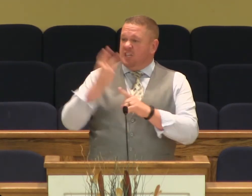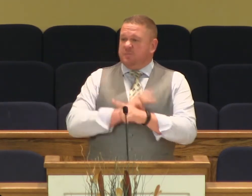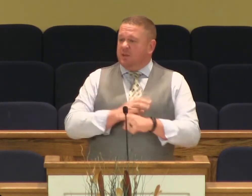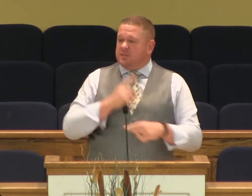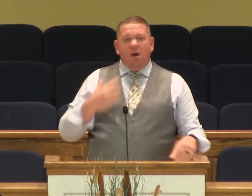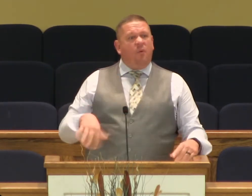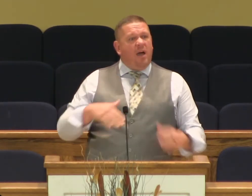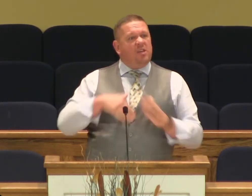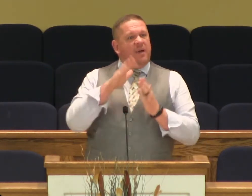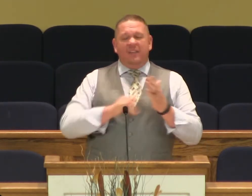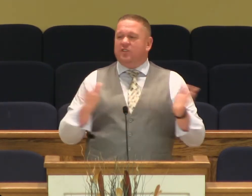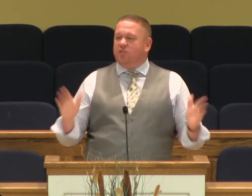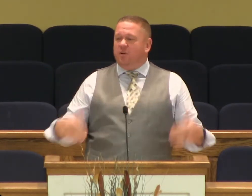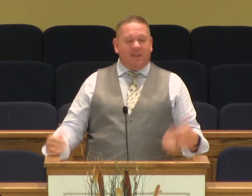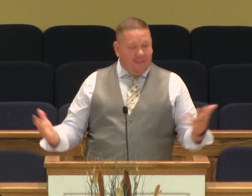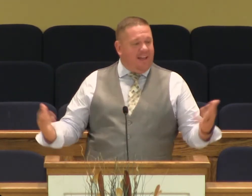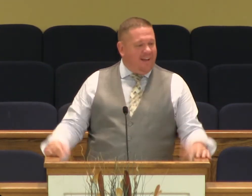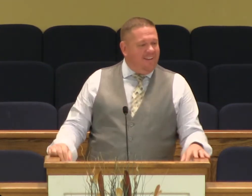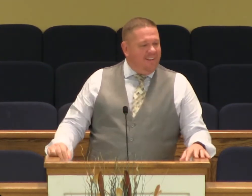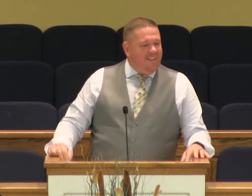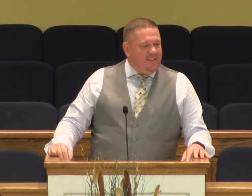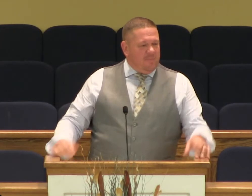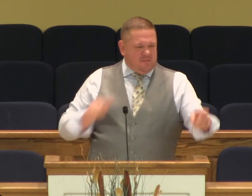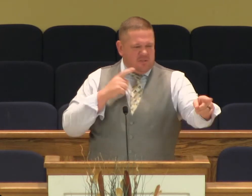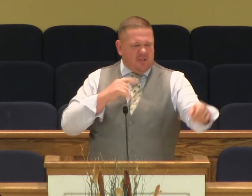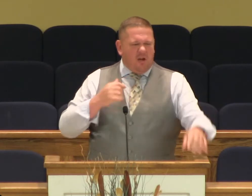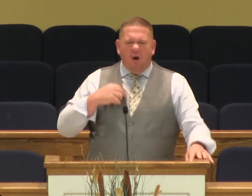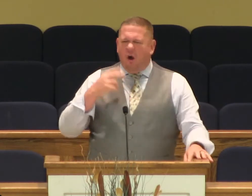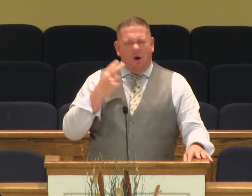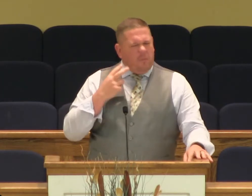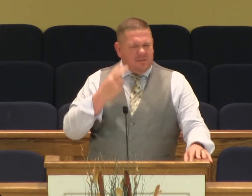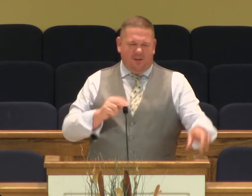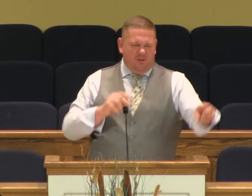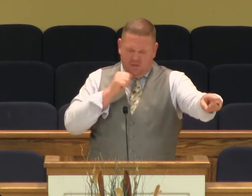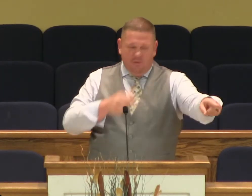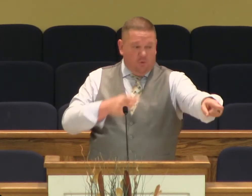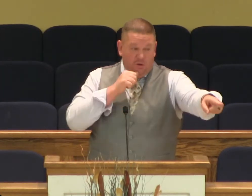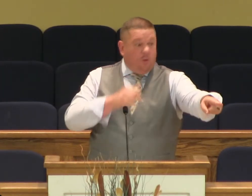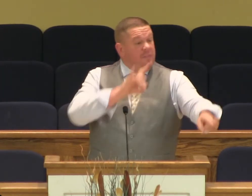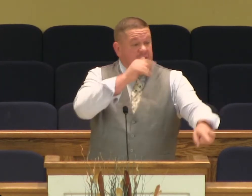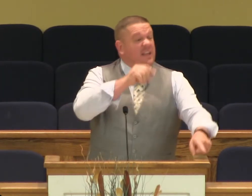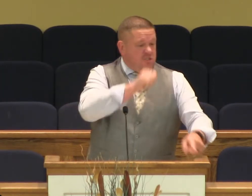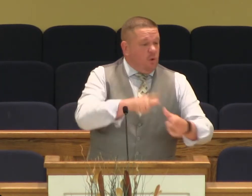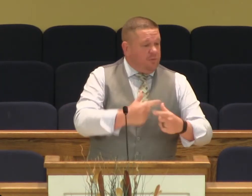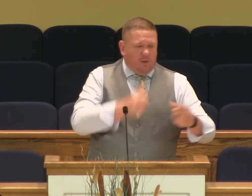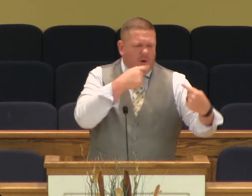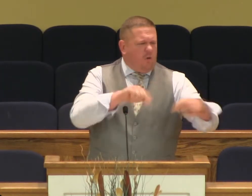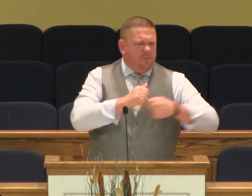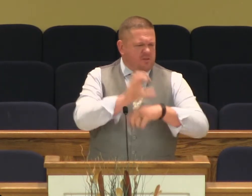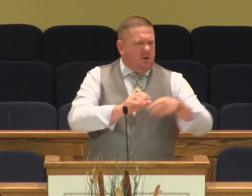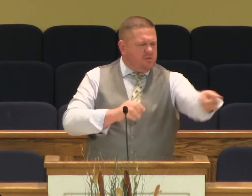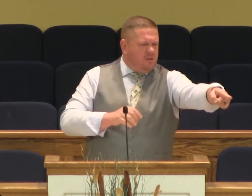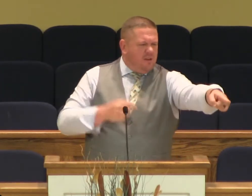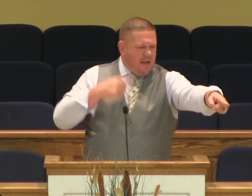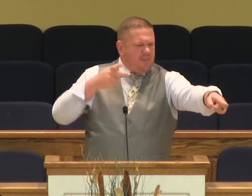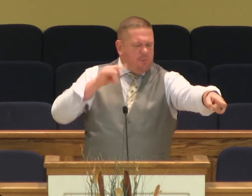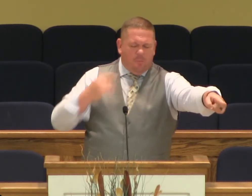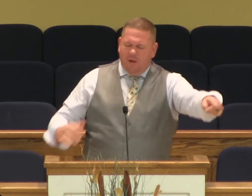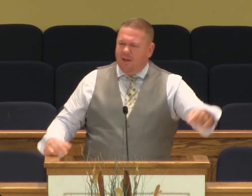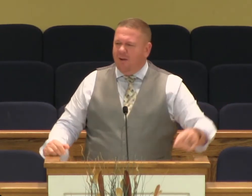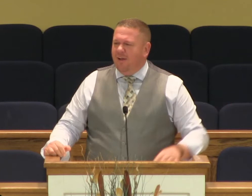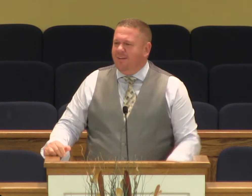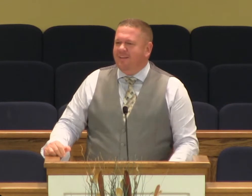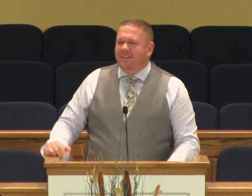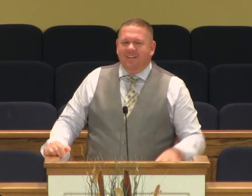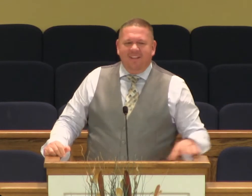for 6 months, say, oh, wow, you painted this room. It's like, yeah. Yeah, my sister's like, oh, no, you don't. You don't. The Dignans don't. Then don't argue me in church. I got the pulpit